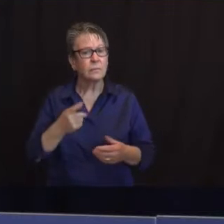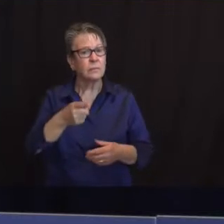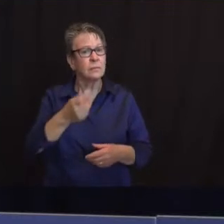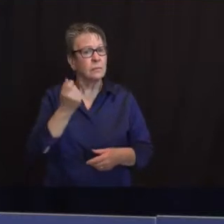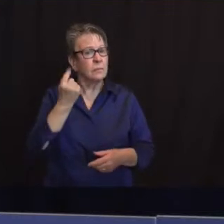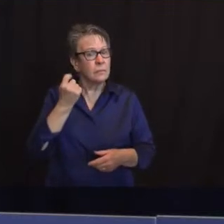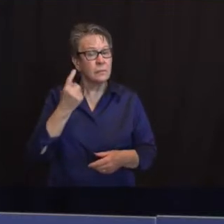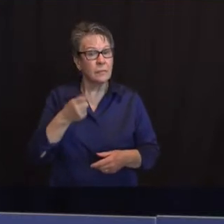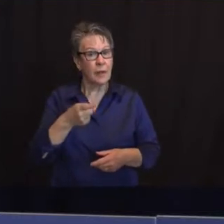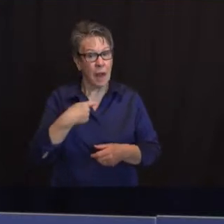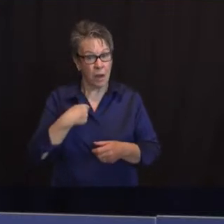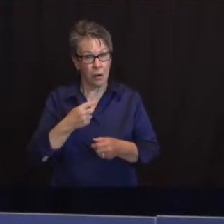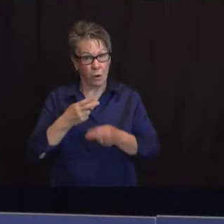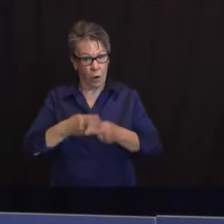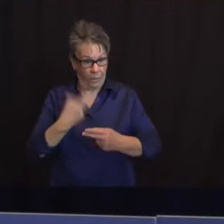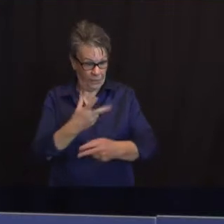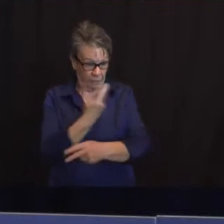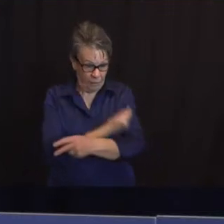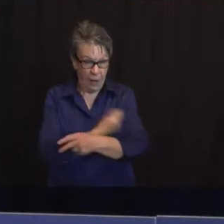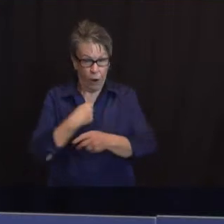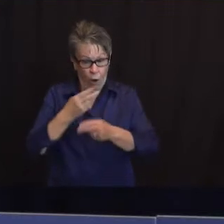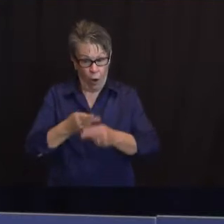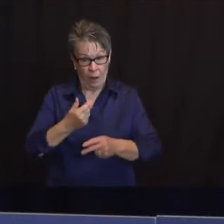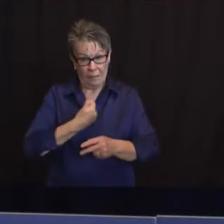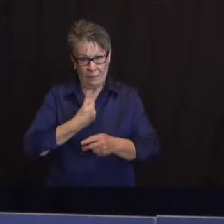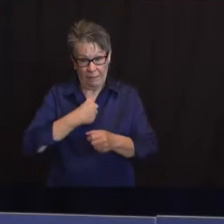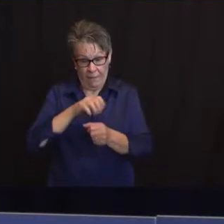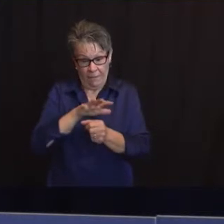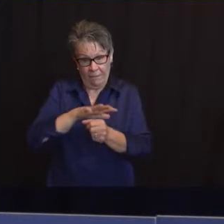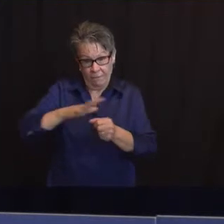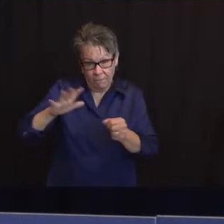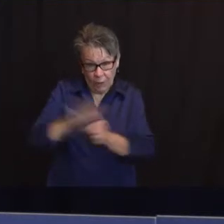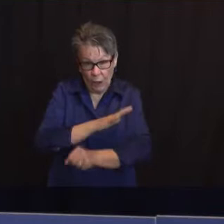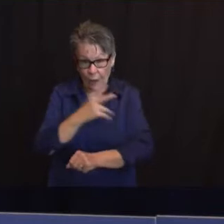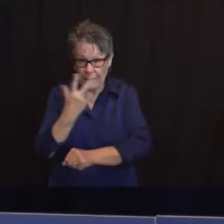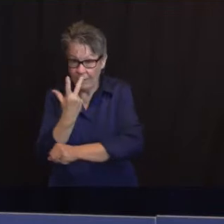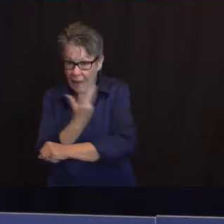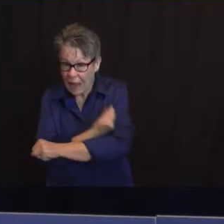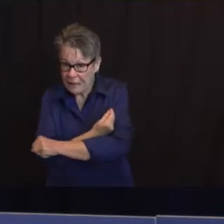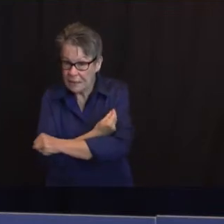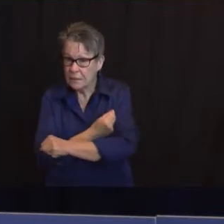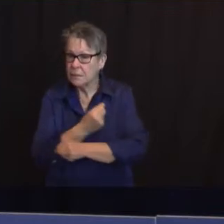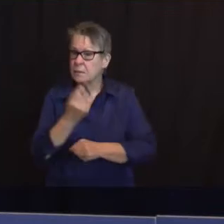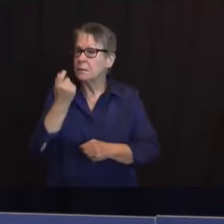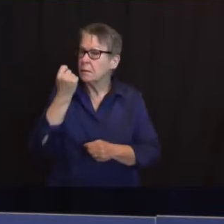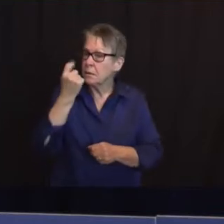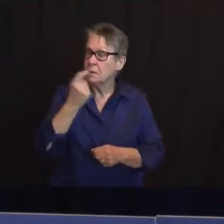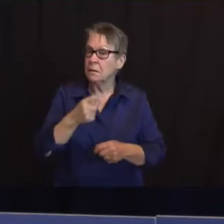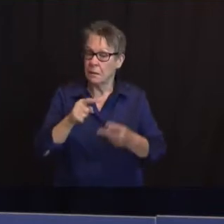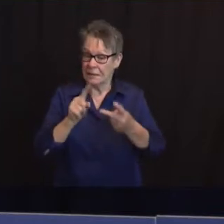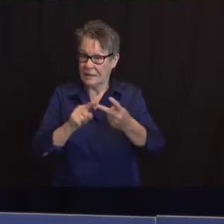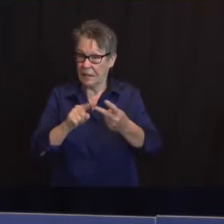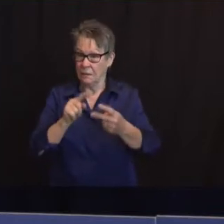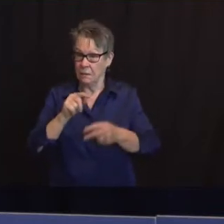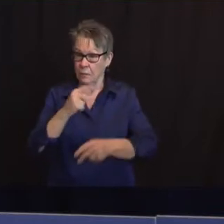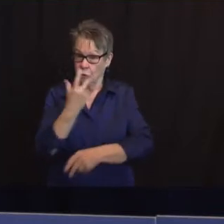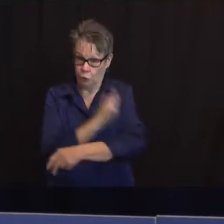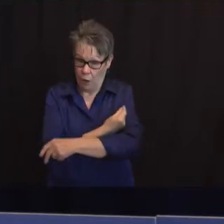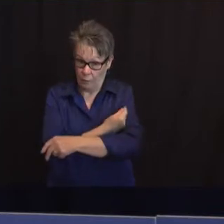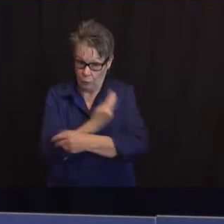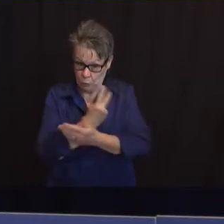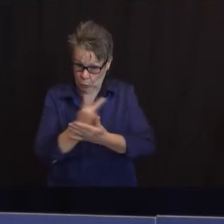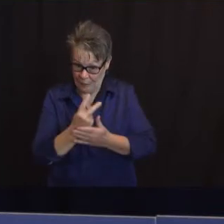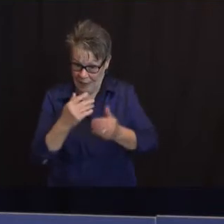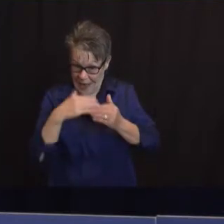after receiving the last recommended dose of the vaccine. Fully vaccinated people can travel within the United